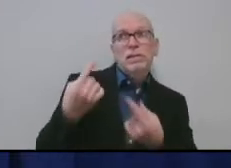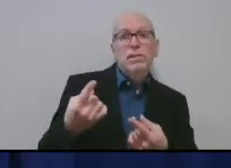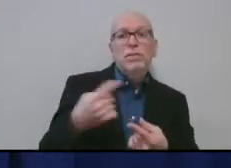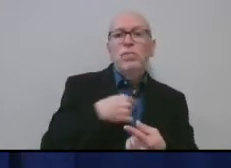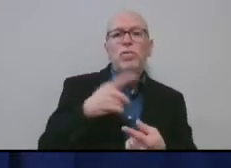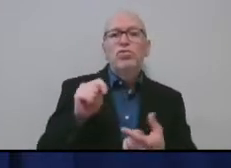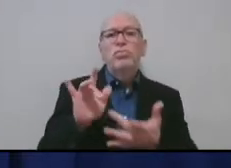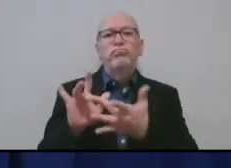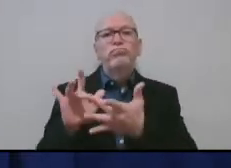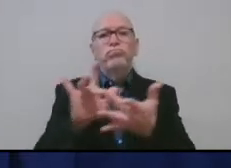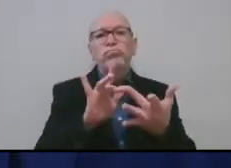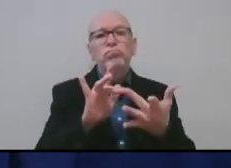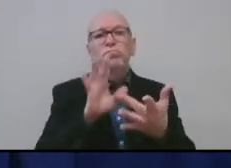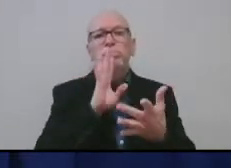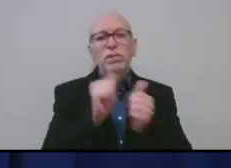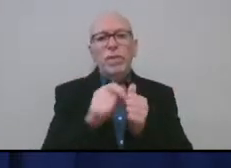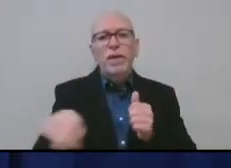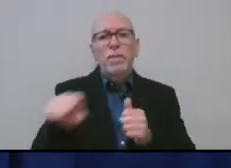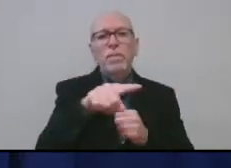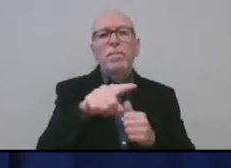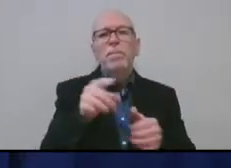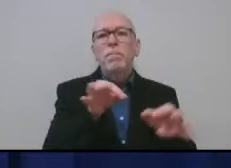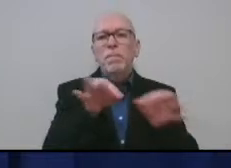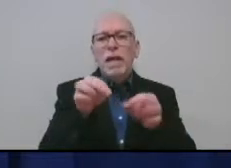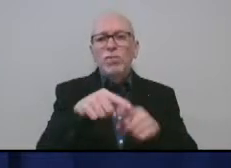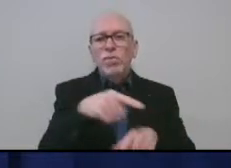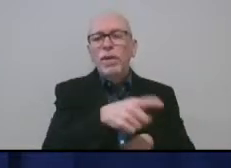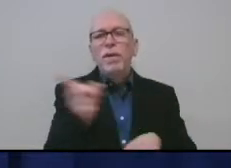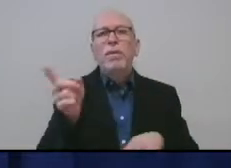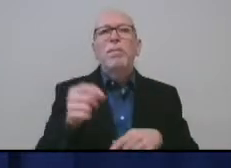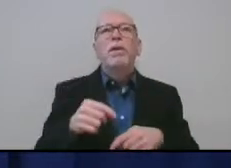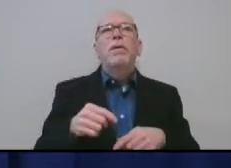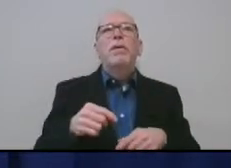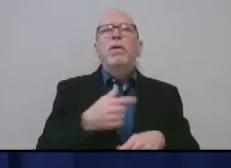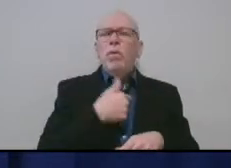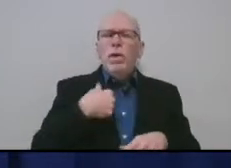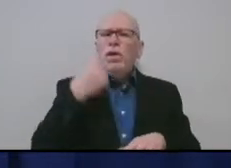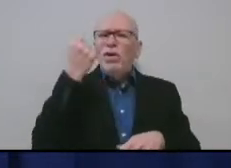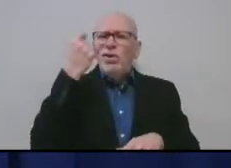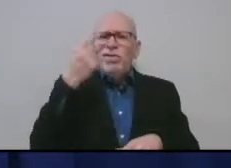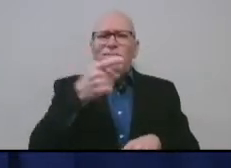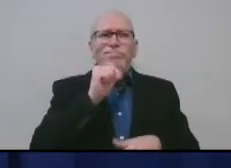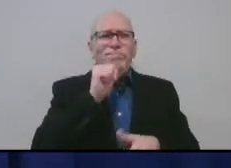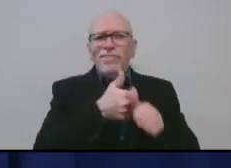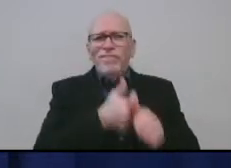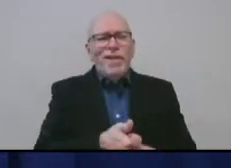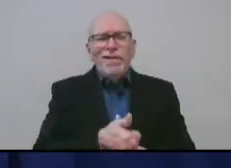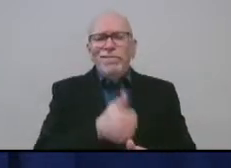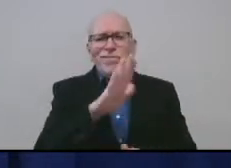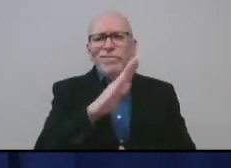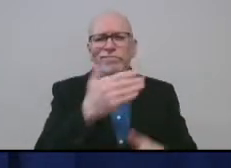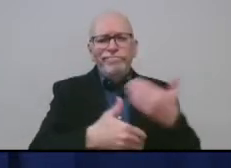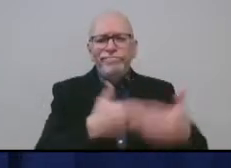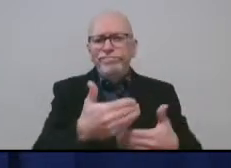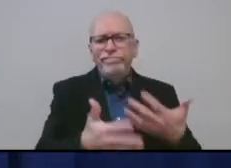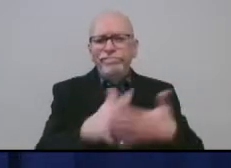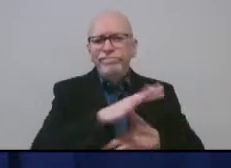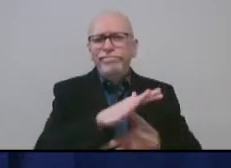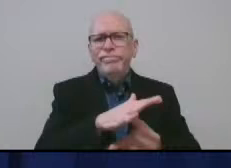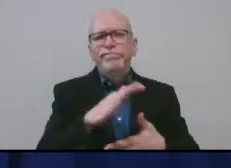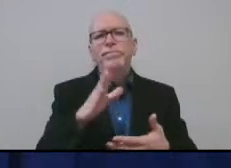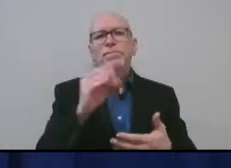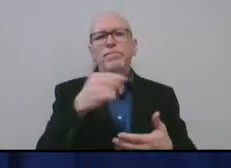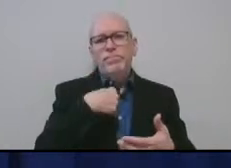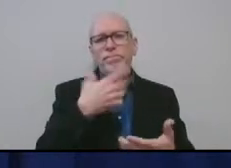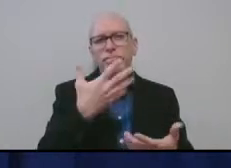and directly speaking with them and explaining to them that we understand they're not following the prioritization schedule and that is what is required